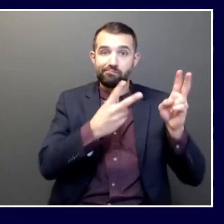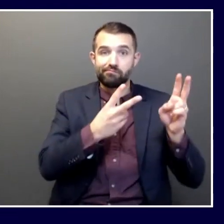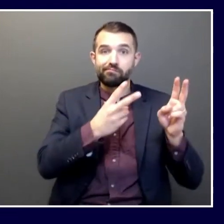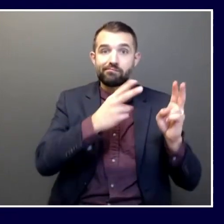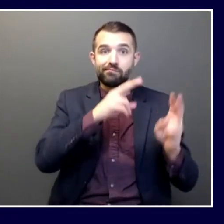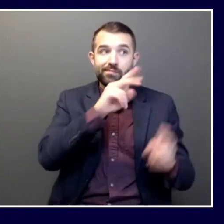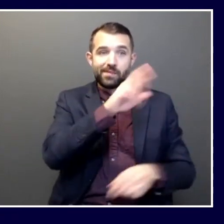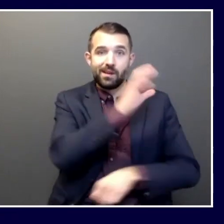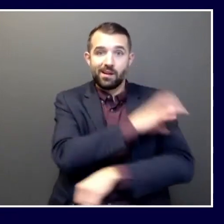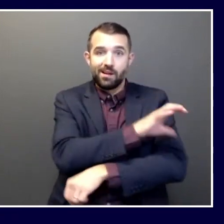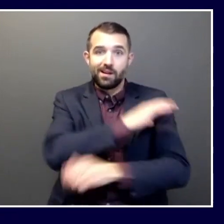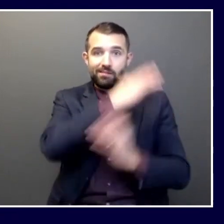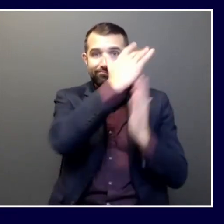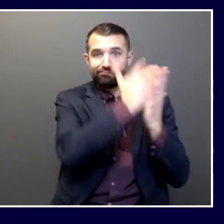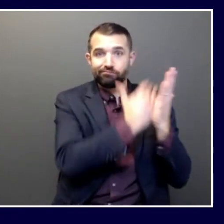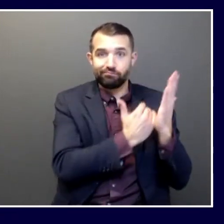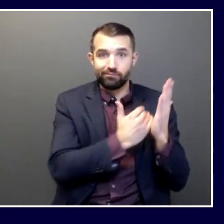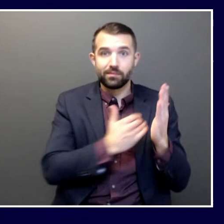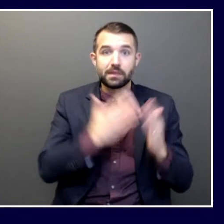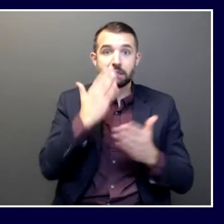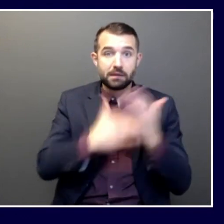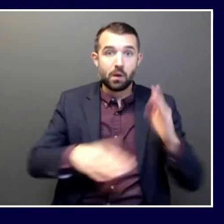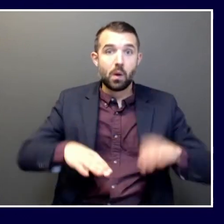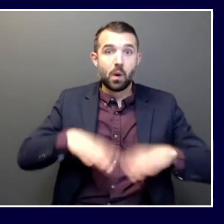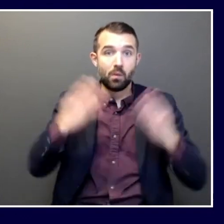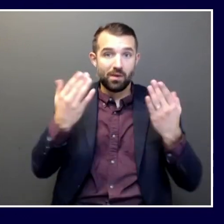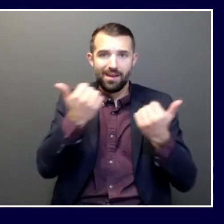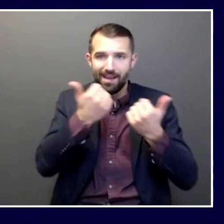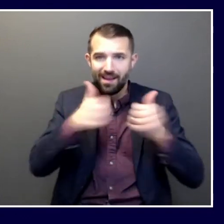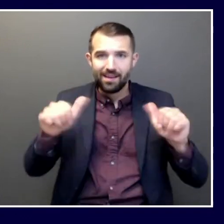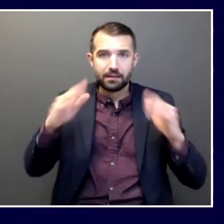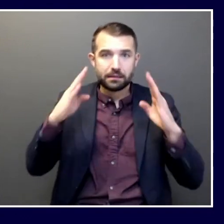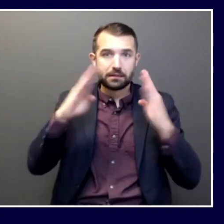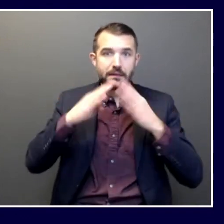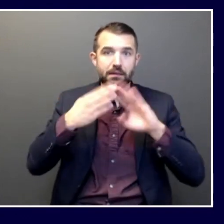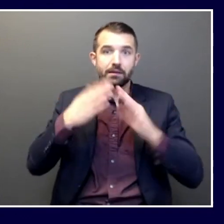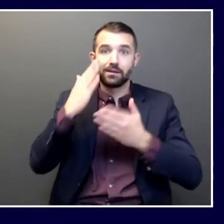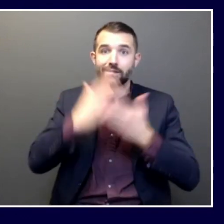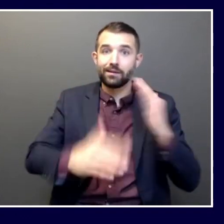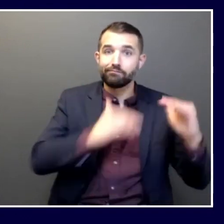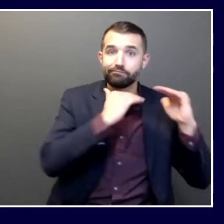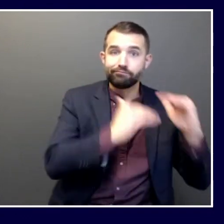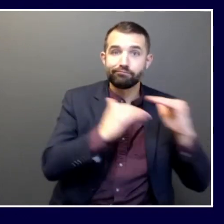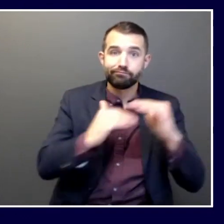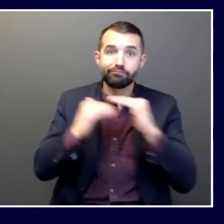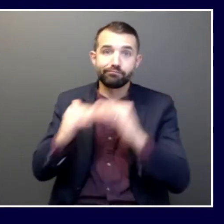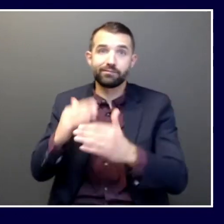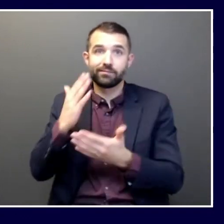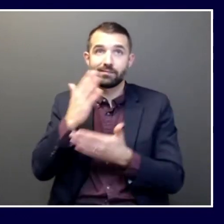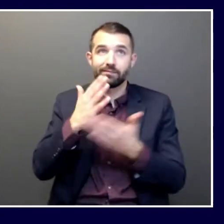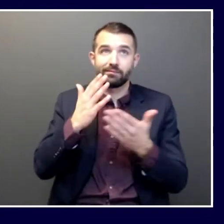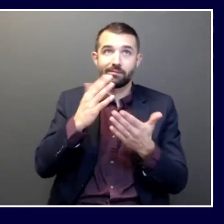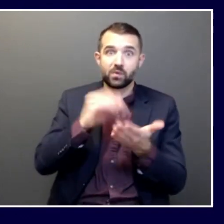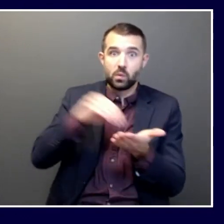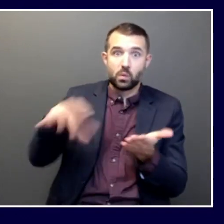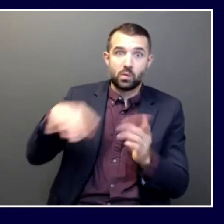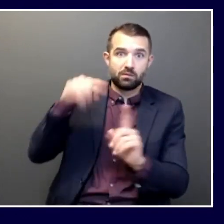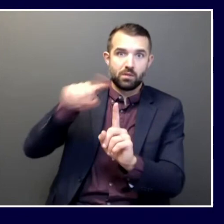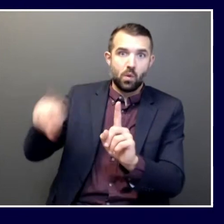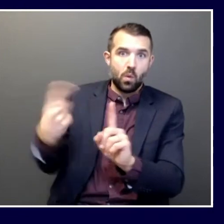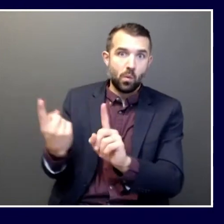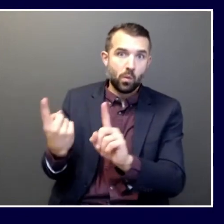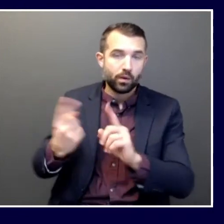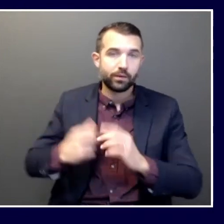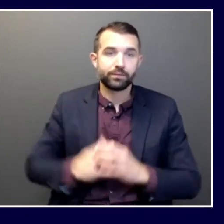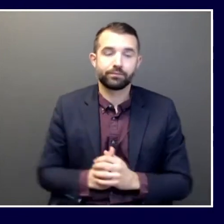be open to their communities. Okay, got it. Thank you both. Yep, thanks, Emily. Let me go over